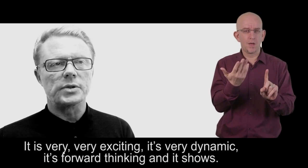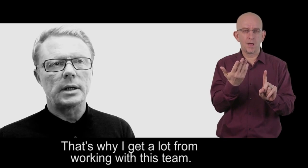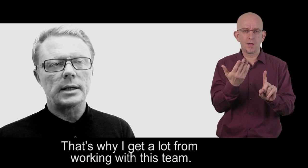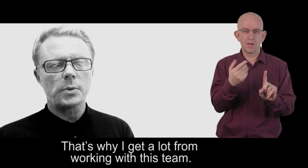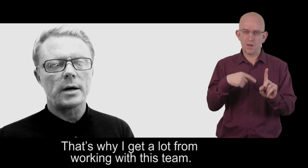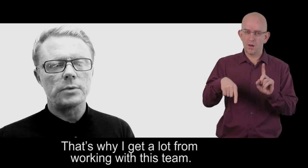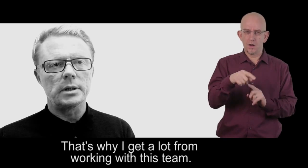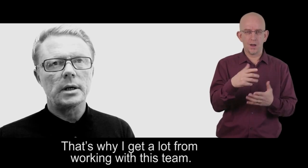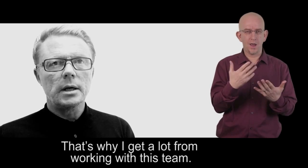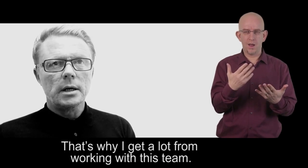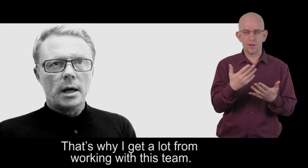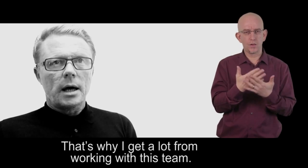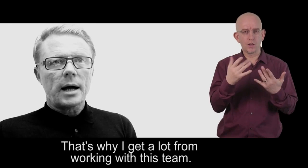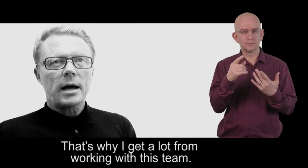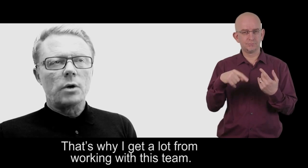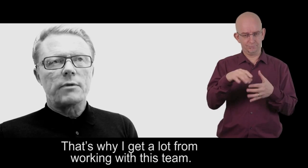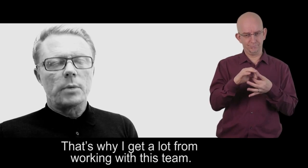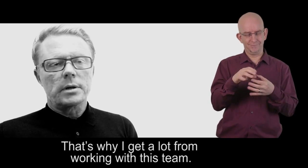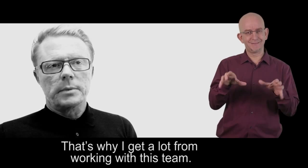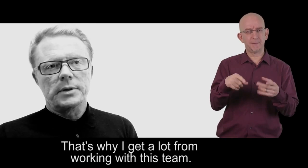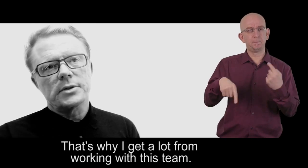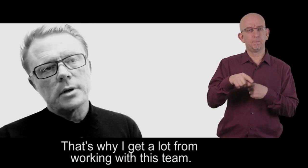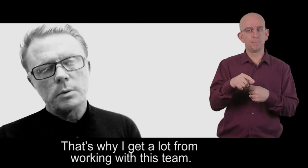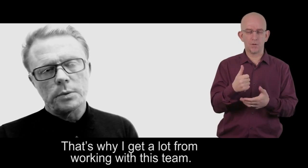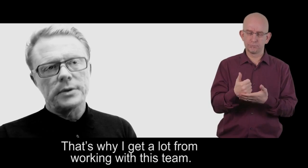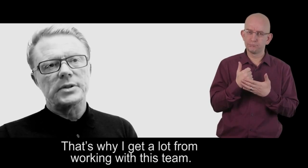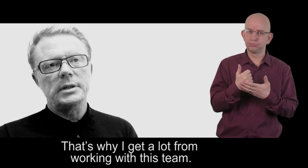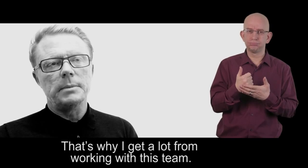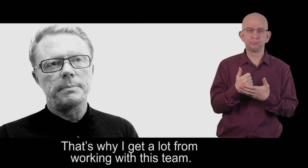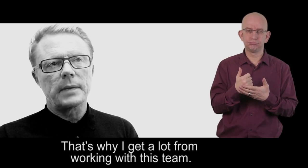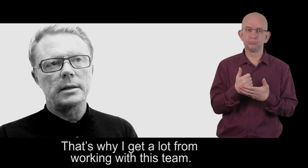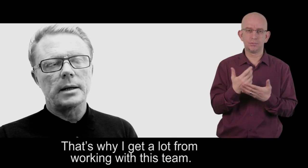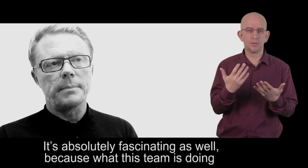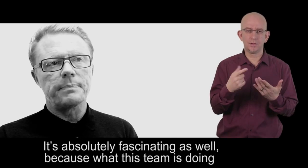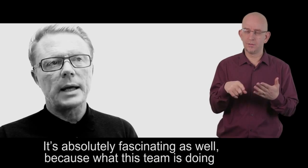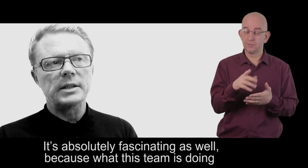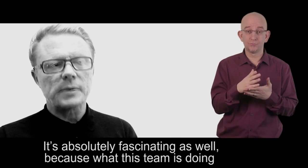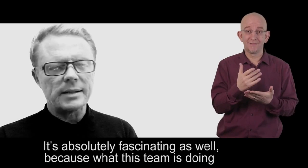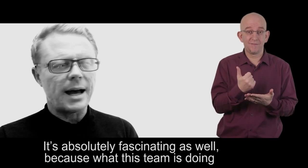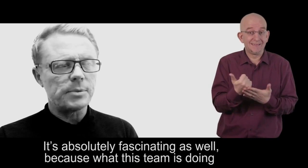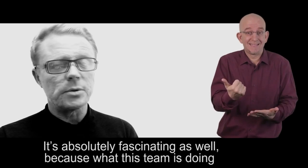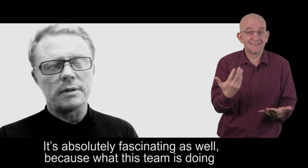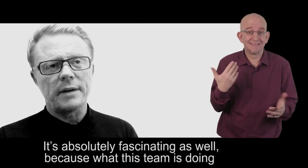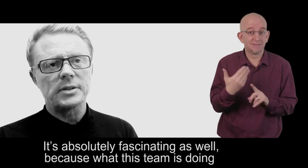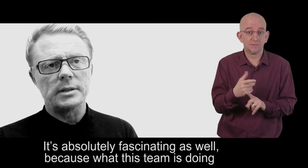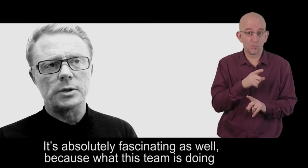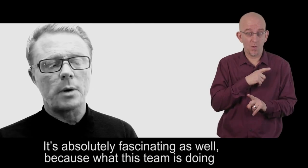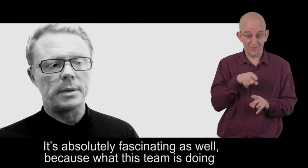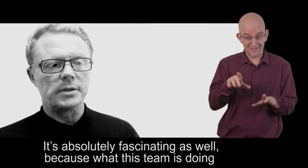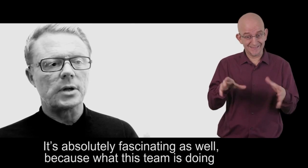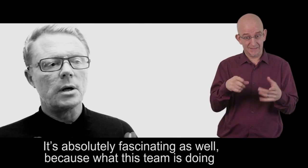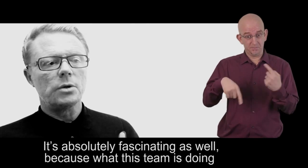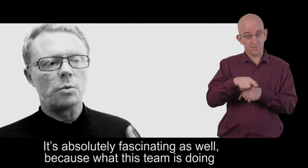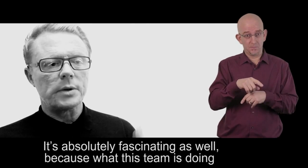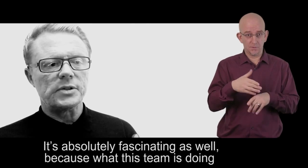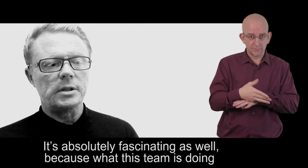it shows and that's why I really I get a lot from working with this team and it's absolutely fascinating as